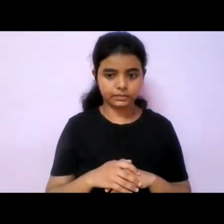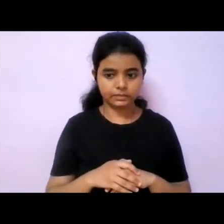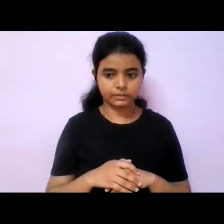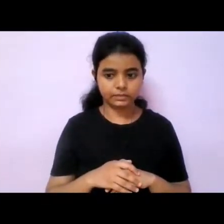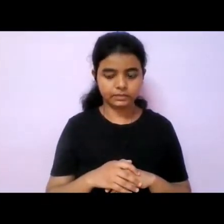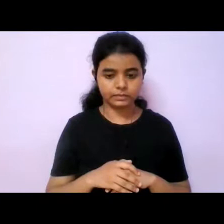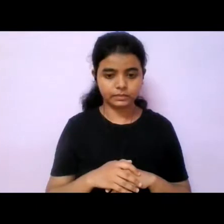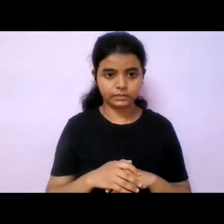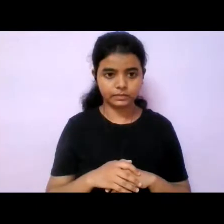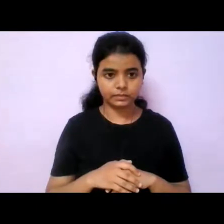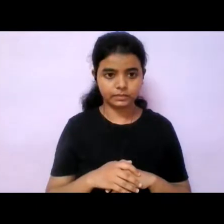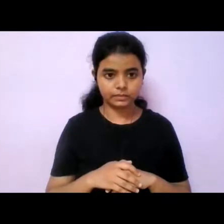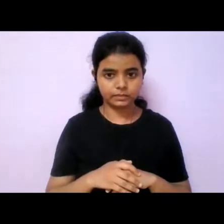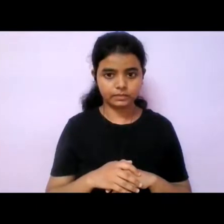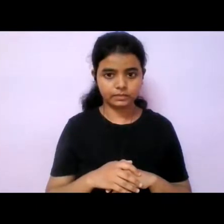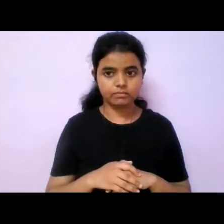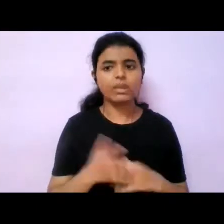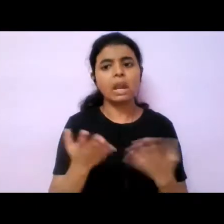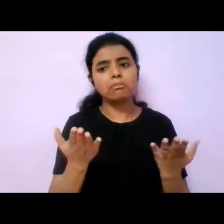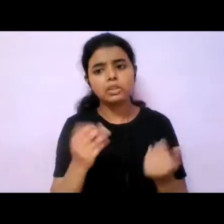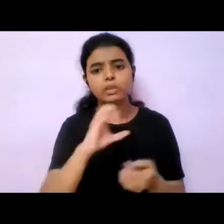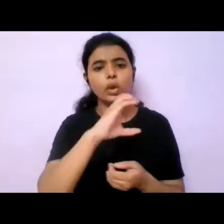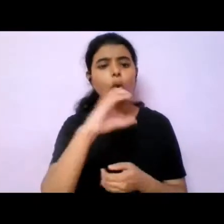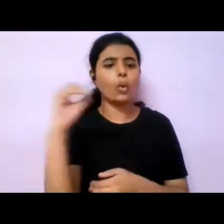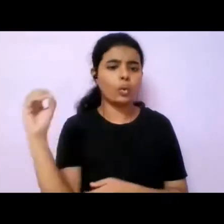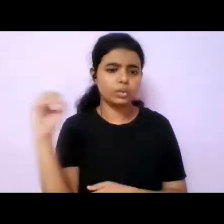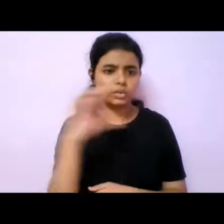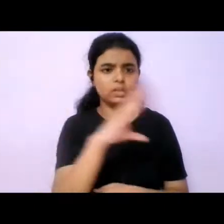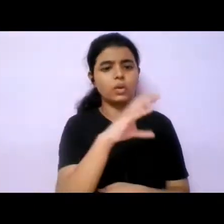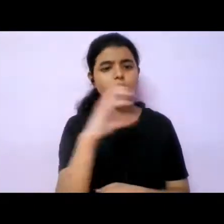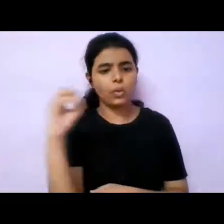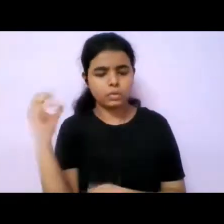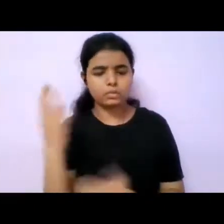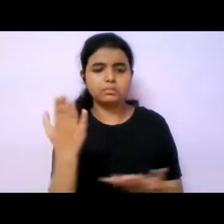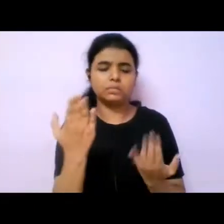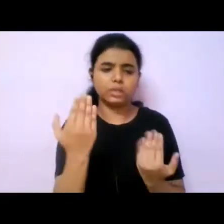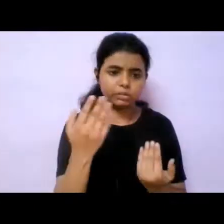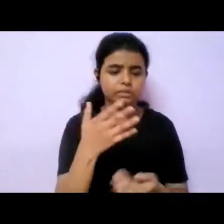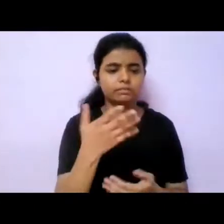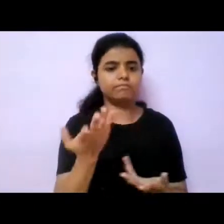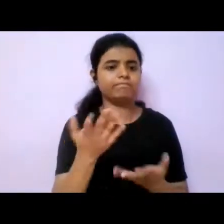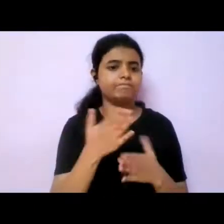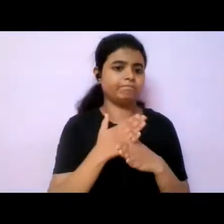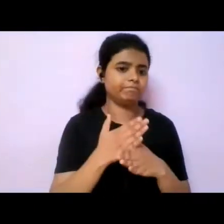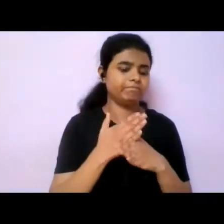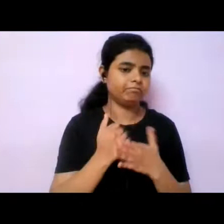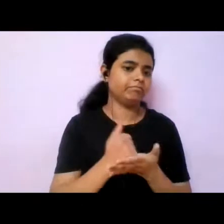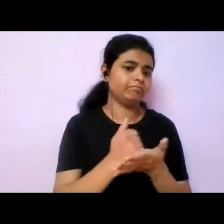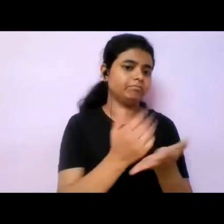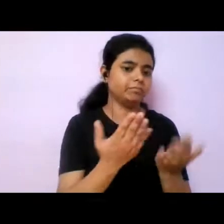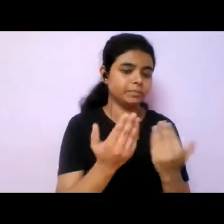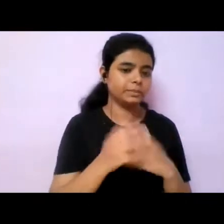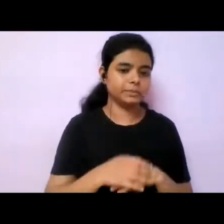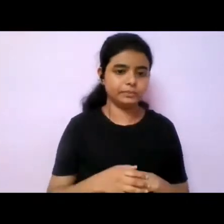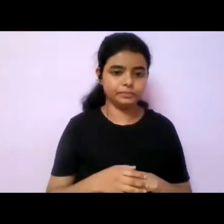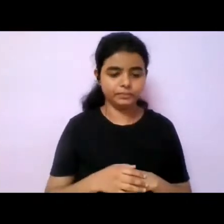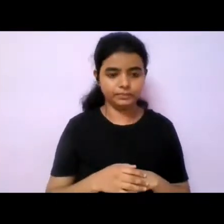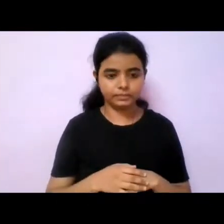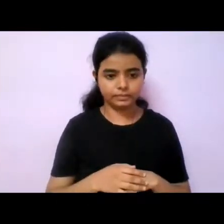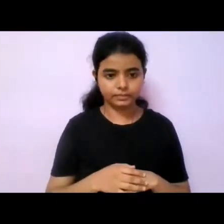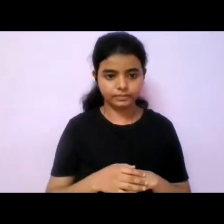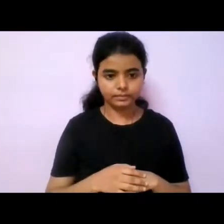Maybe you can make her co-host. That will help her to share the screen.